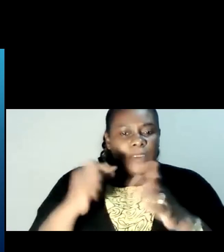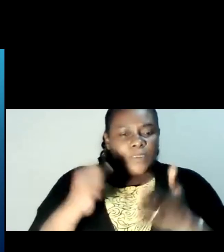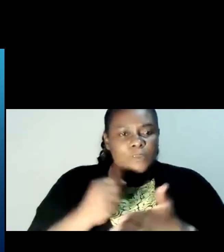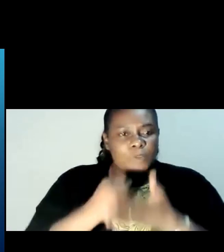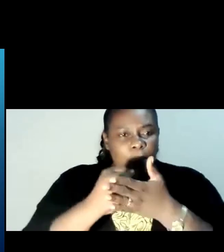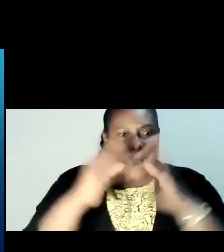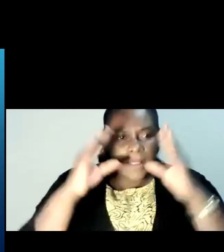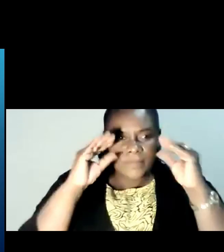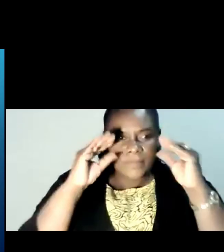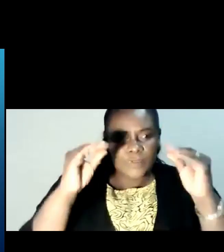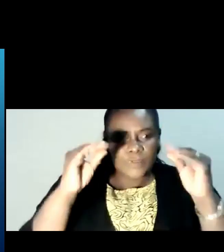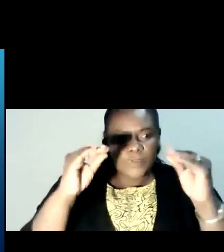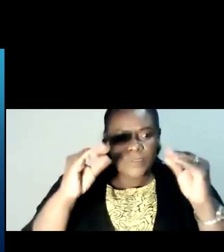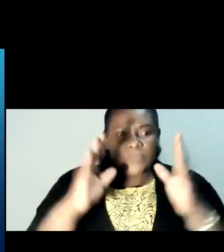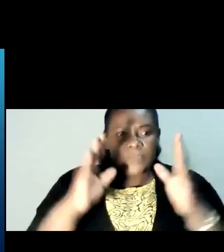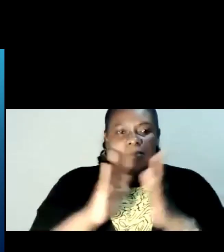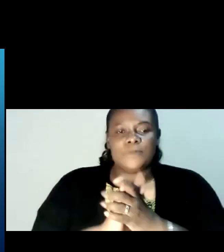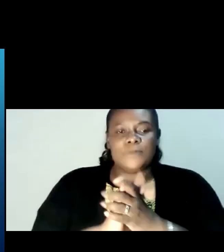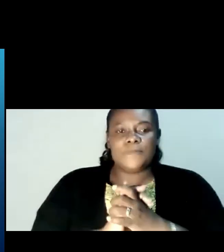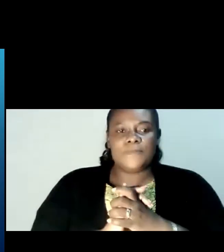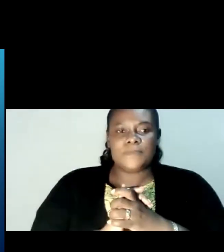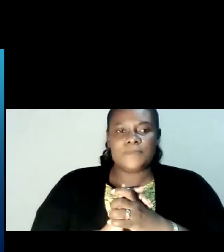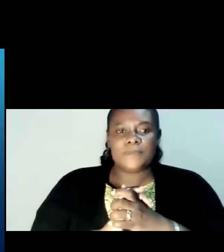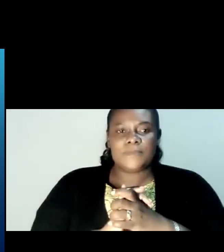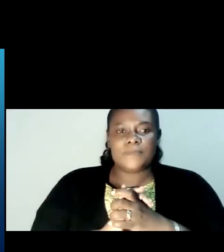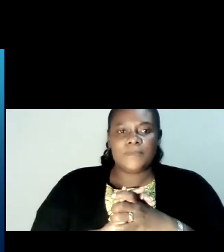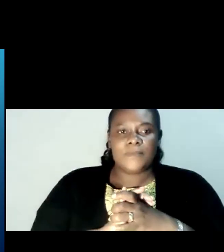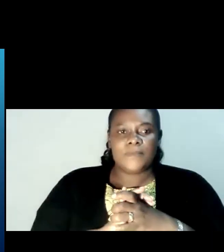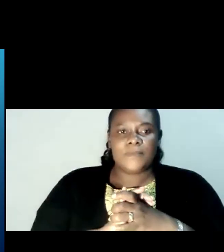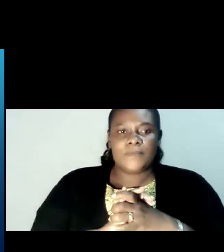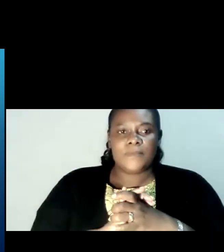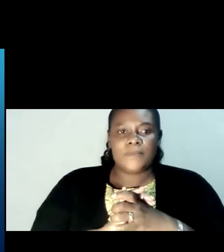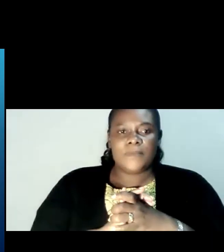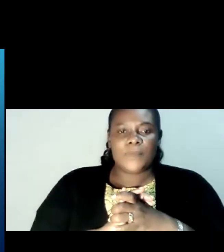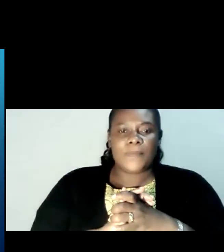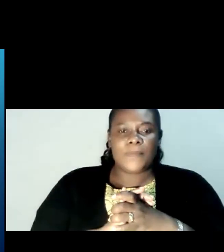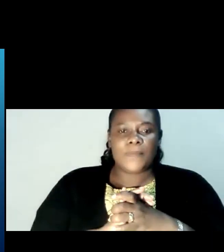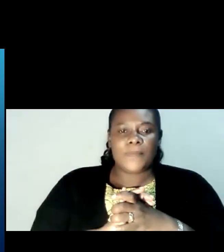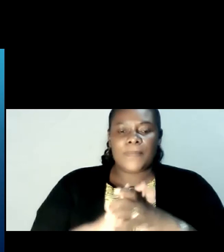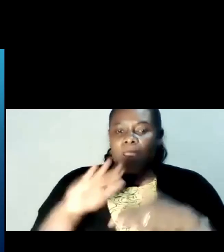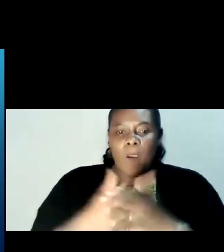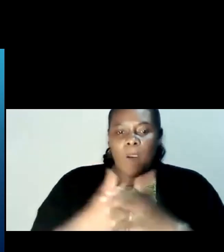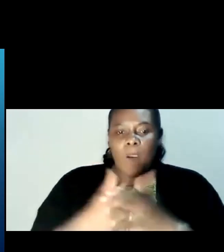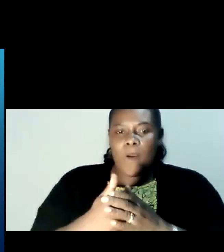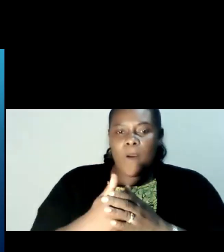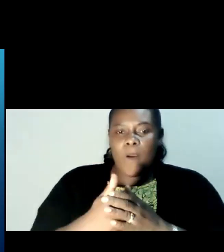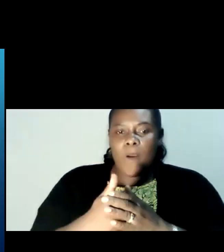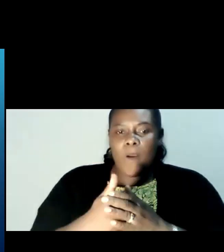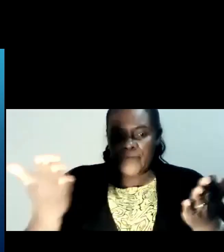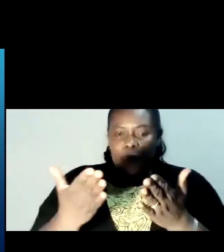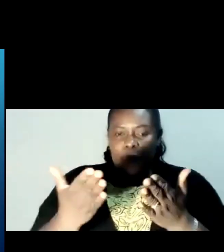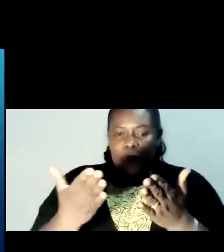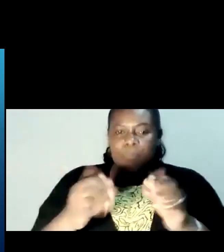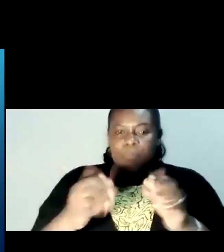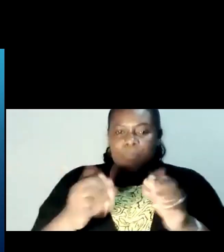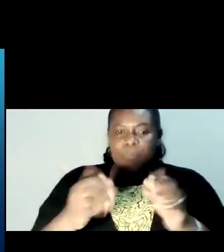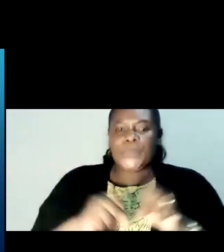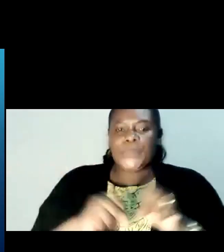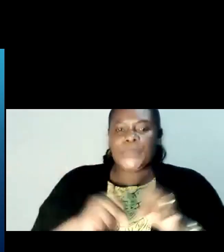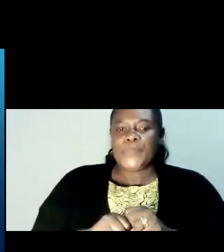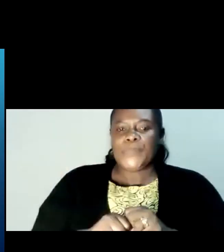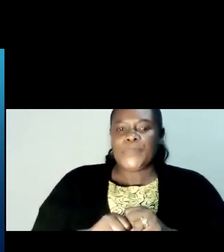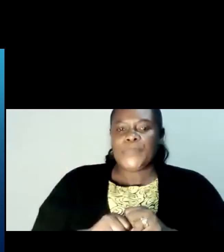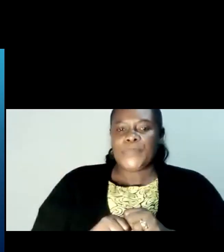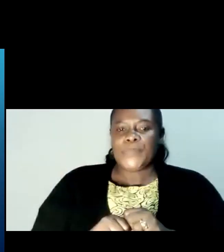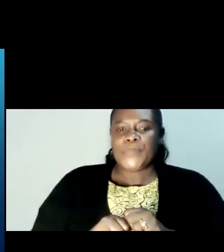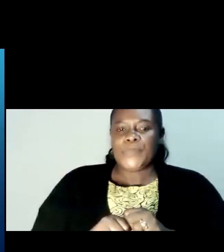and promote our services, all in our language, Bajan Sign Language. So I want to